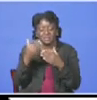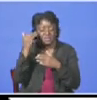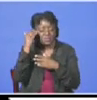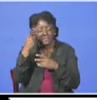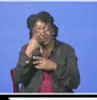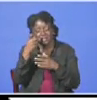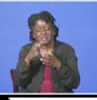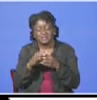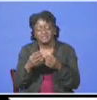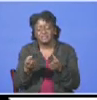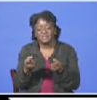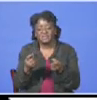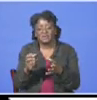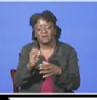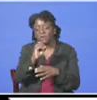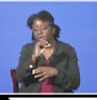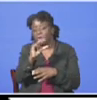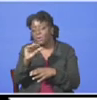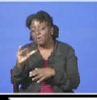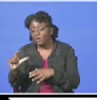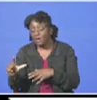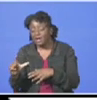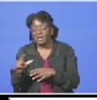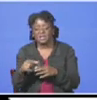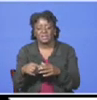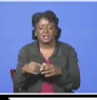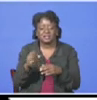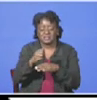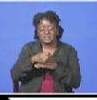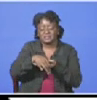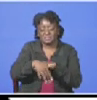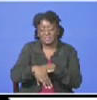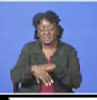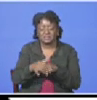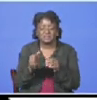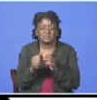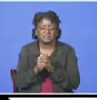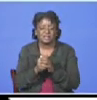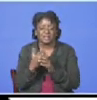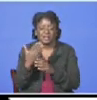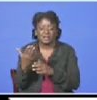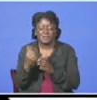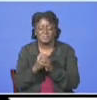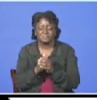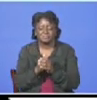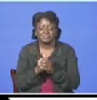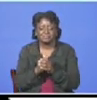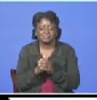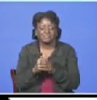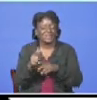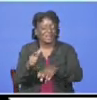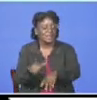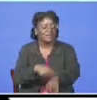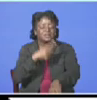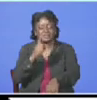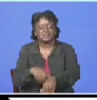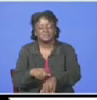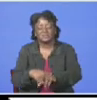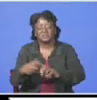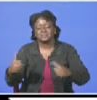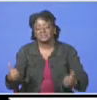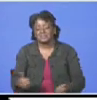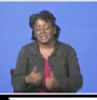oil runoff is managed there. Antoinette Smith explains. It's a long-standing issue plaguing the